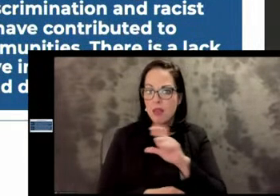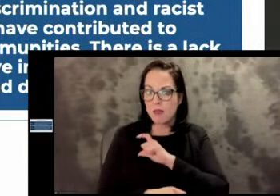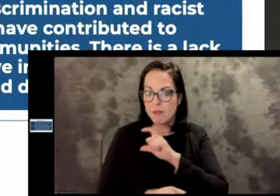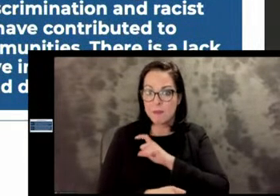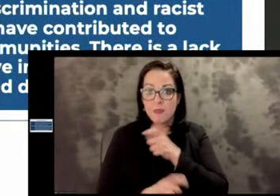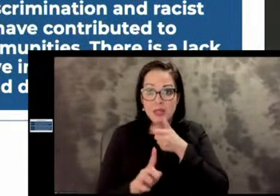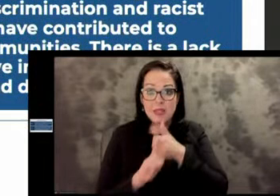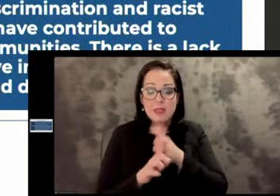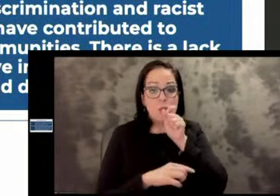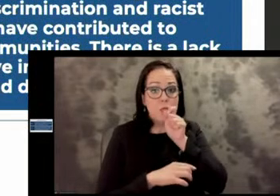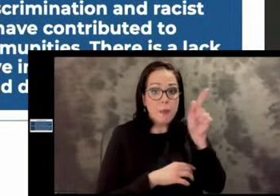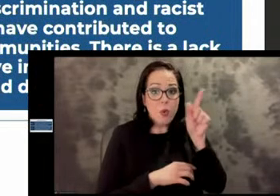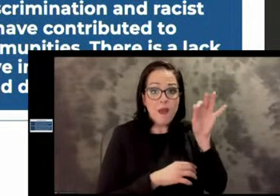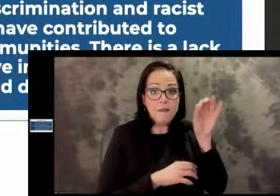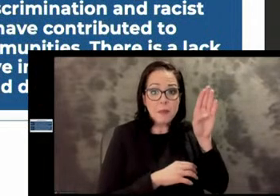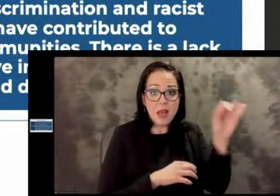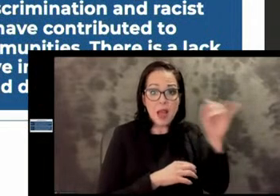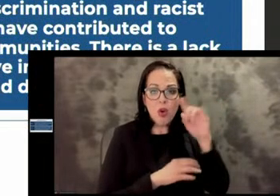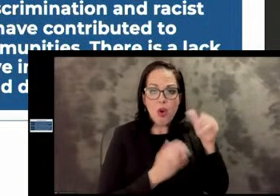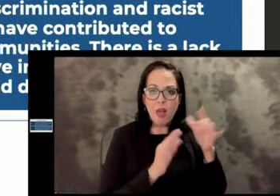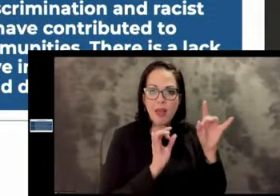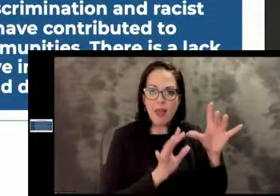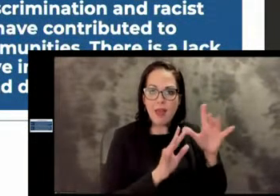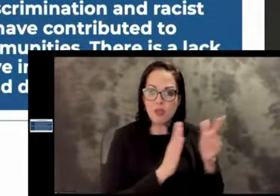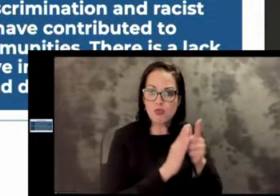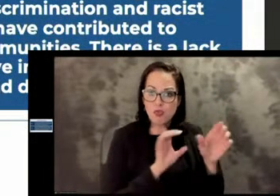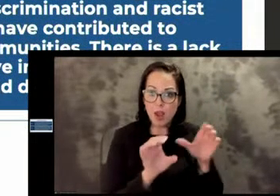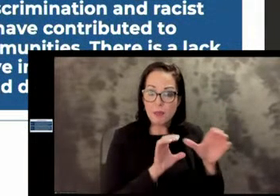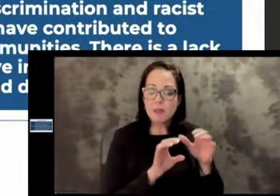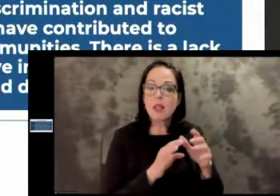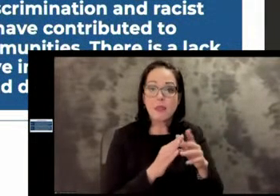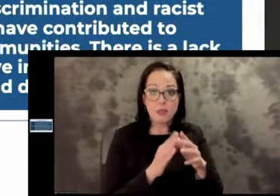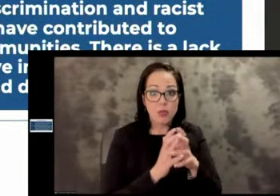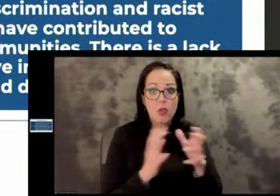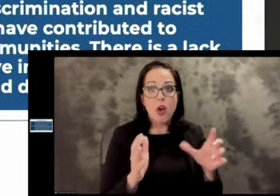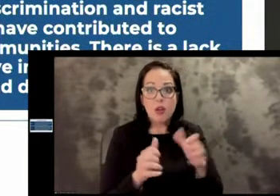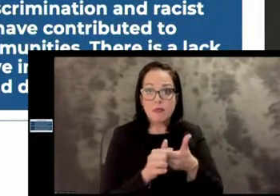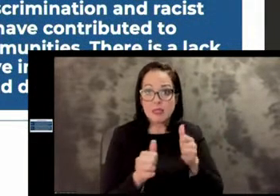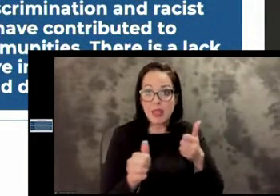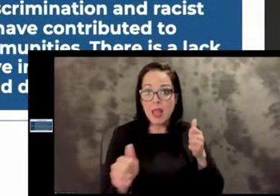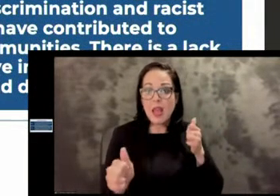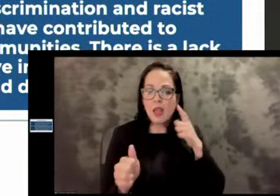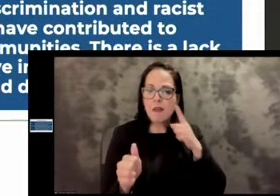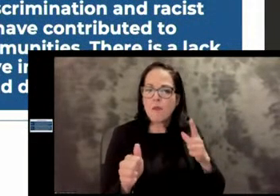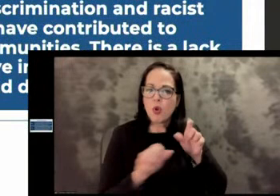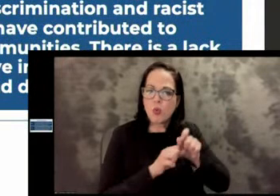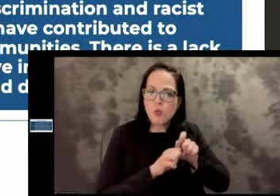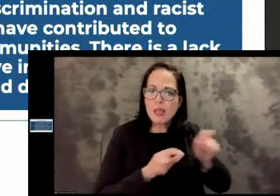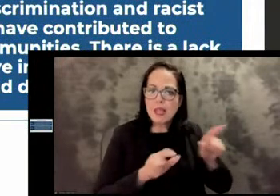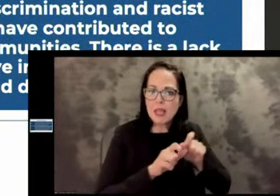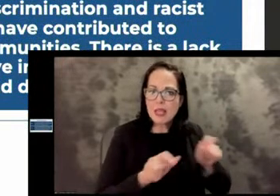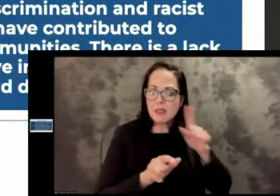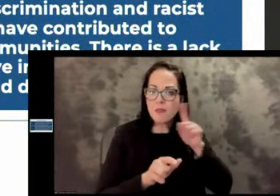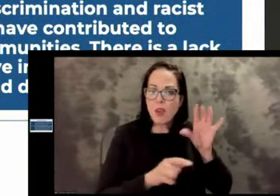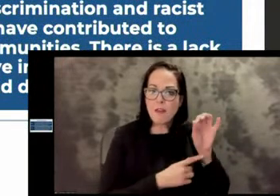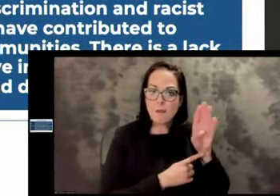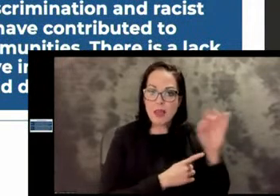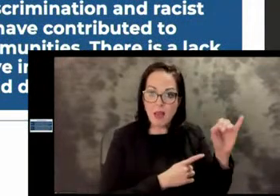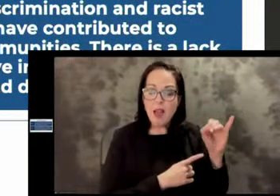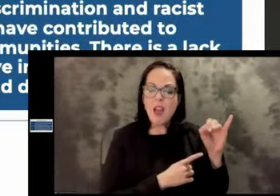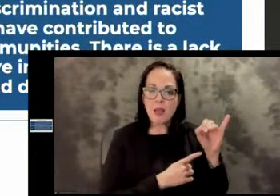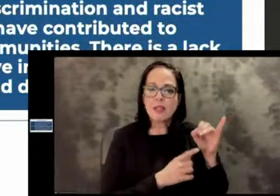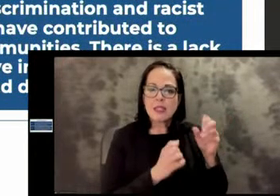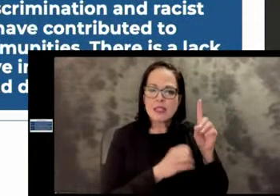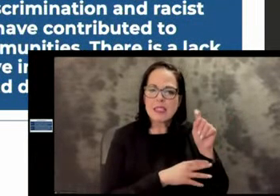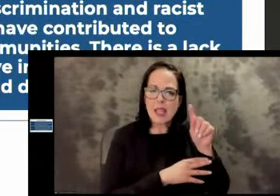the FBI. And there's a significant delay in the release of FBI data related to hate crime. So this really creates